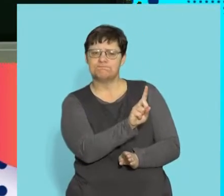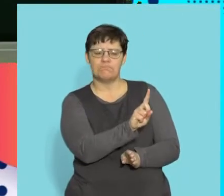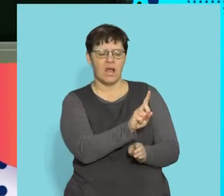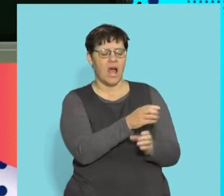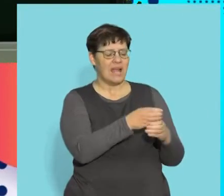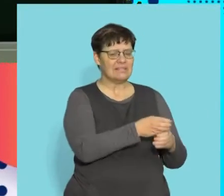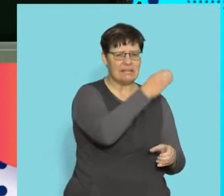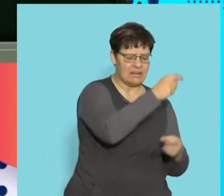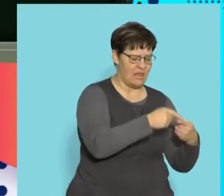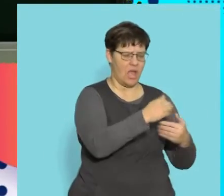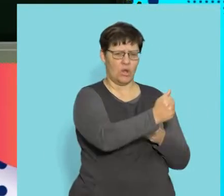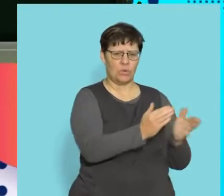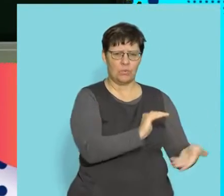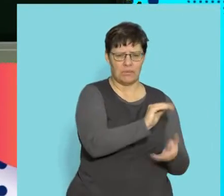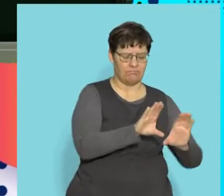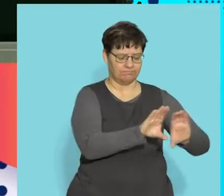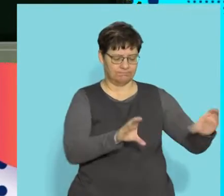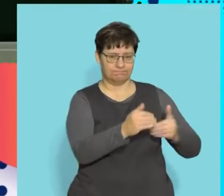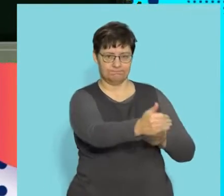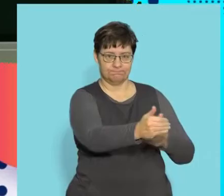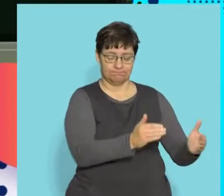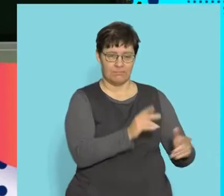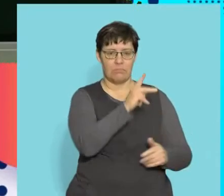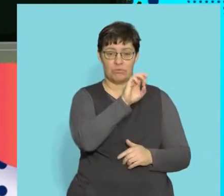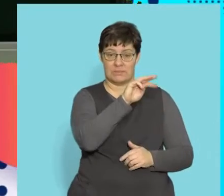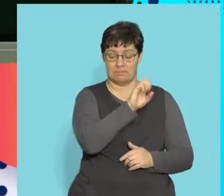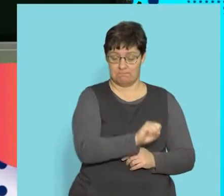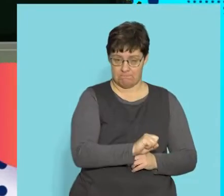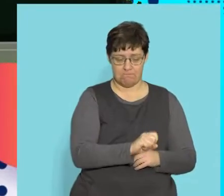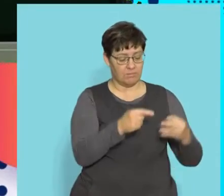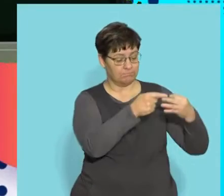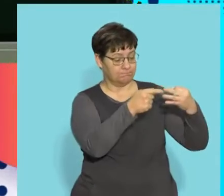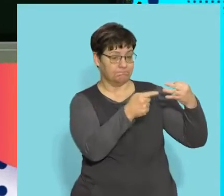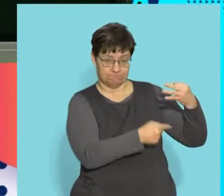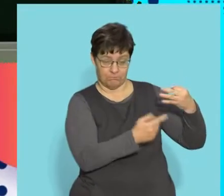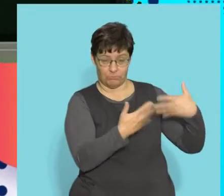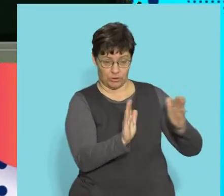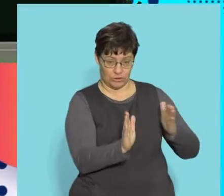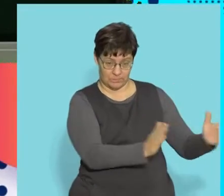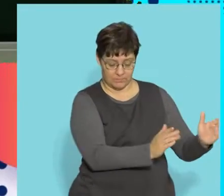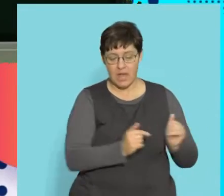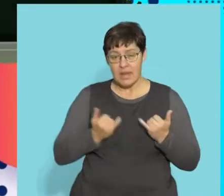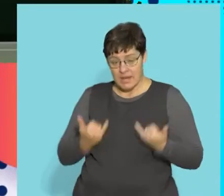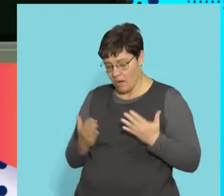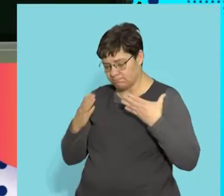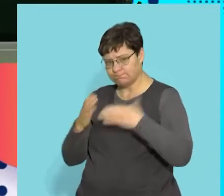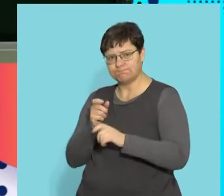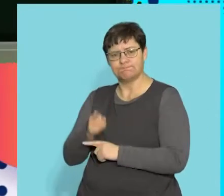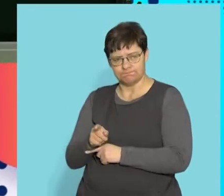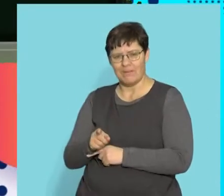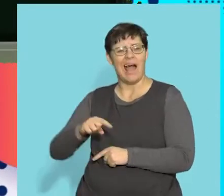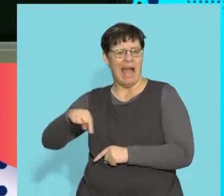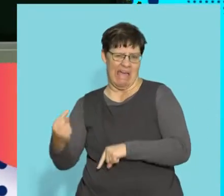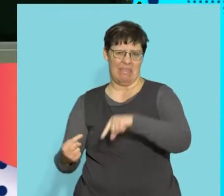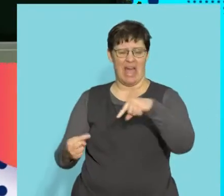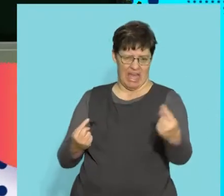cylinders, cubes, and rectangular prisms. In this next part of the lesson, we are going to be looking at the volumes of some different